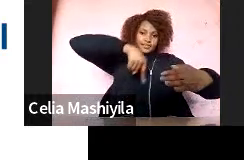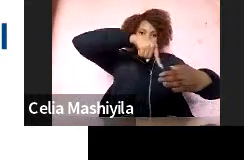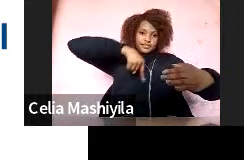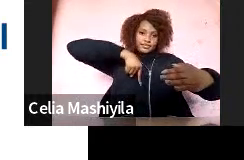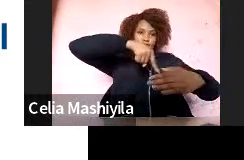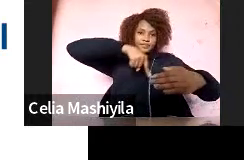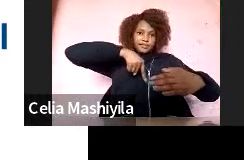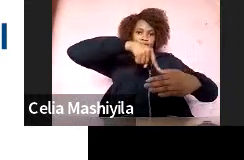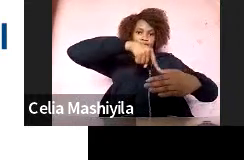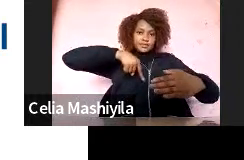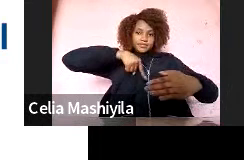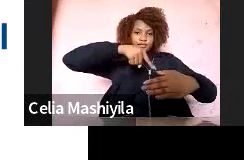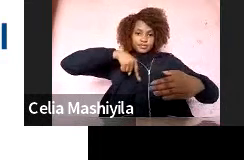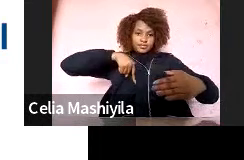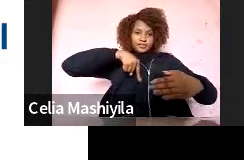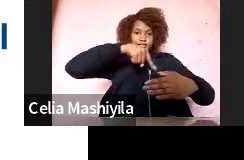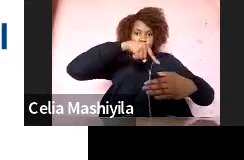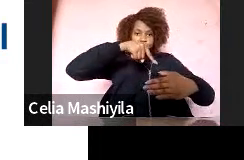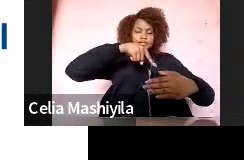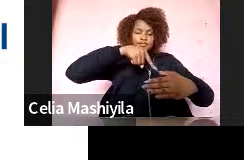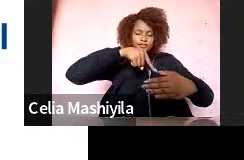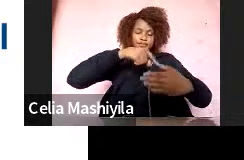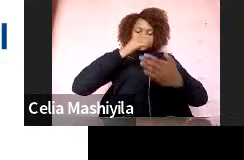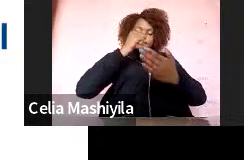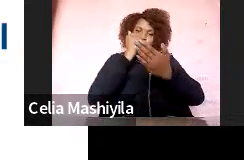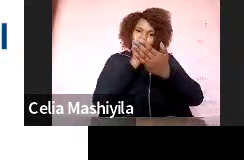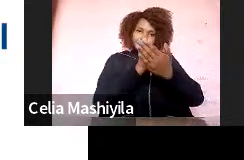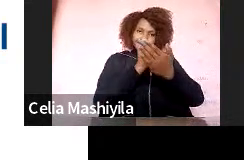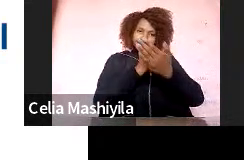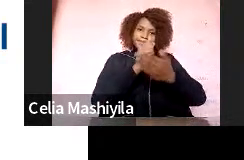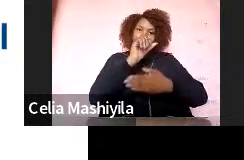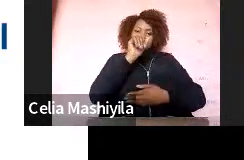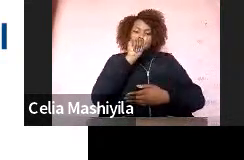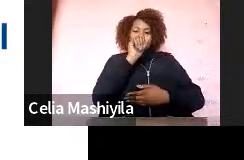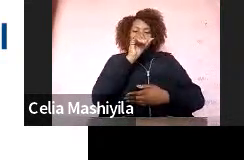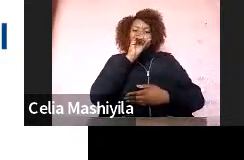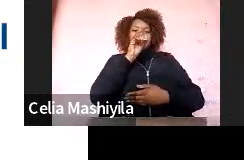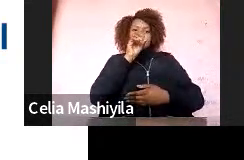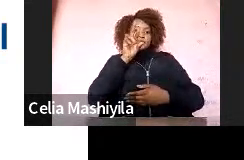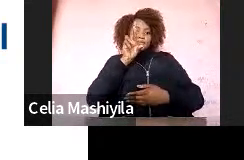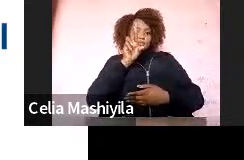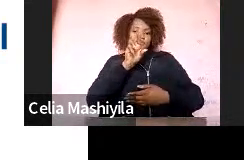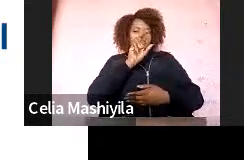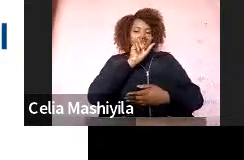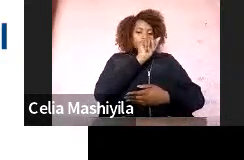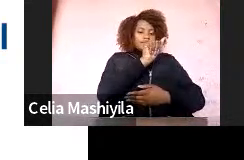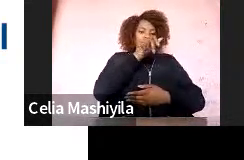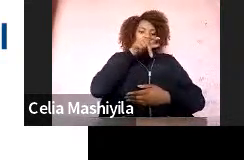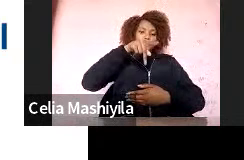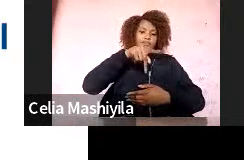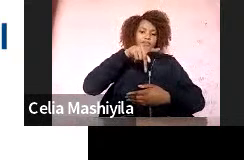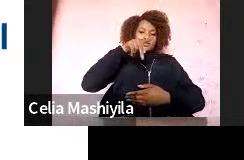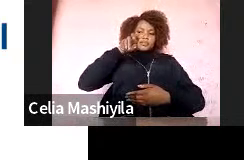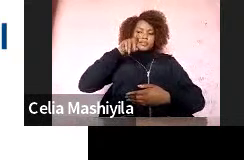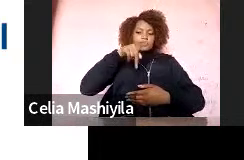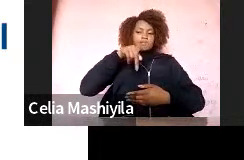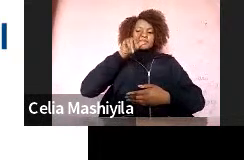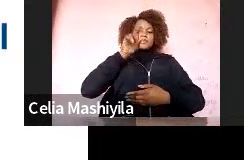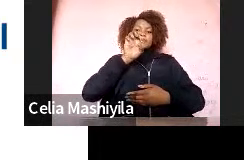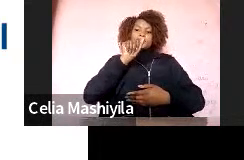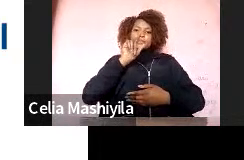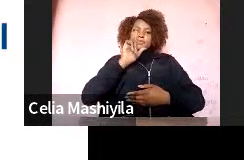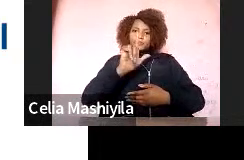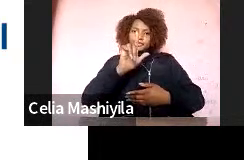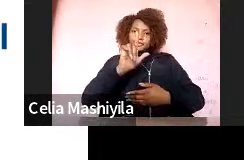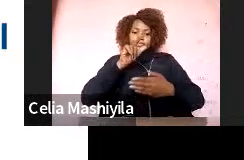the outcome, either of the internal administrative appeal or any appeal committee of SARS.